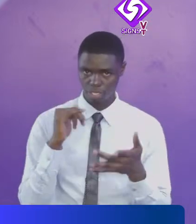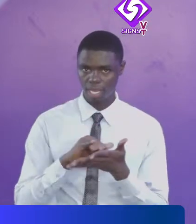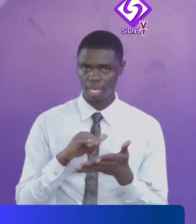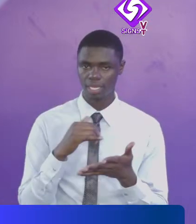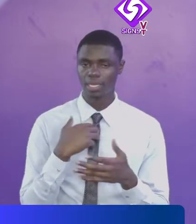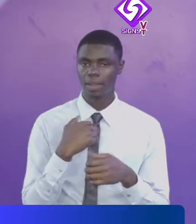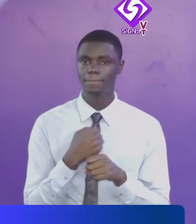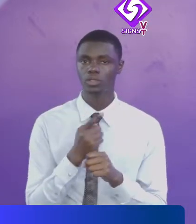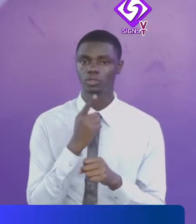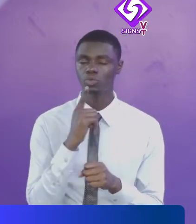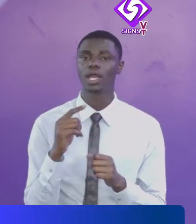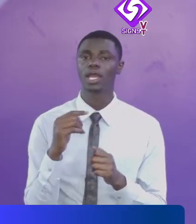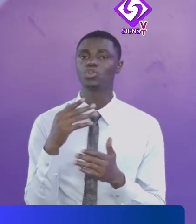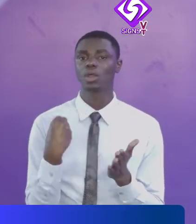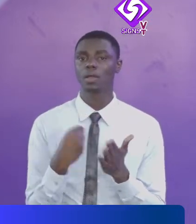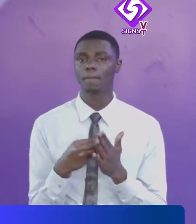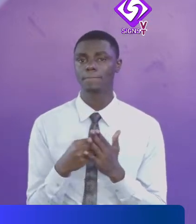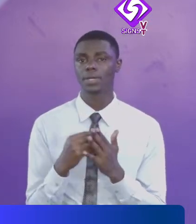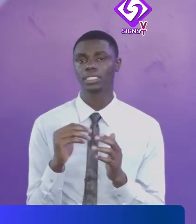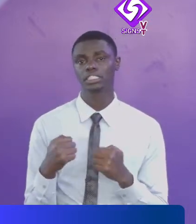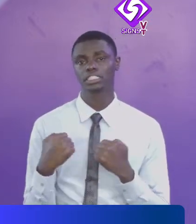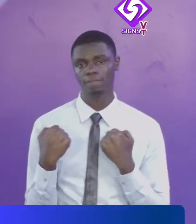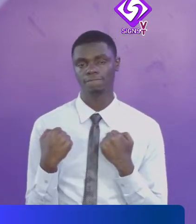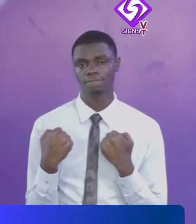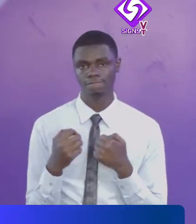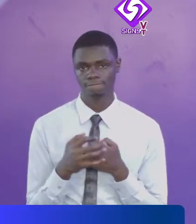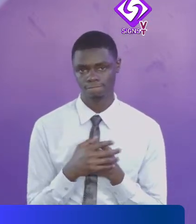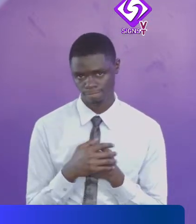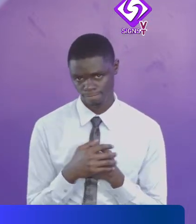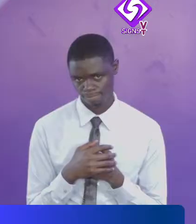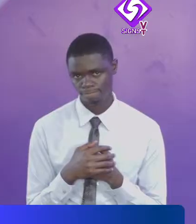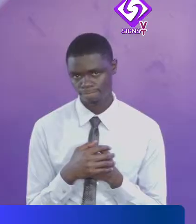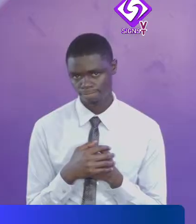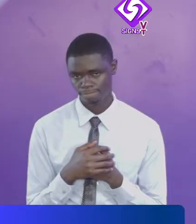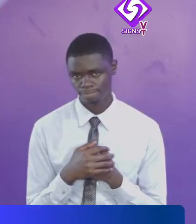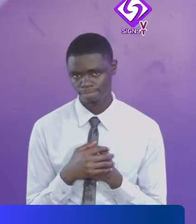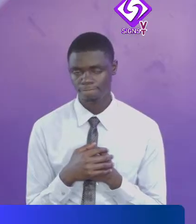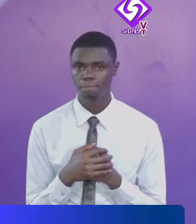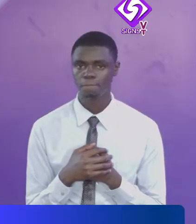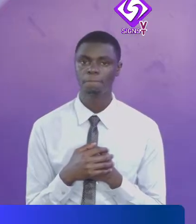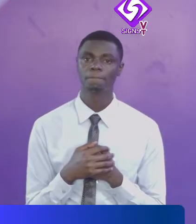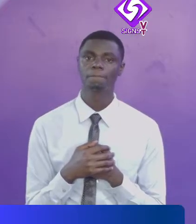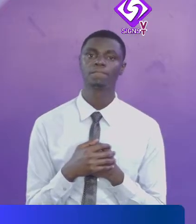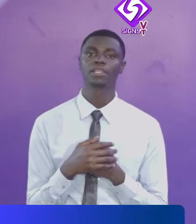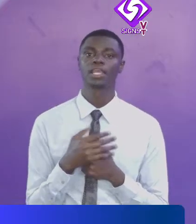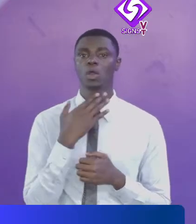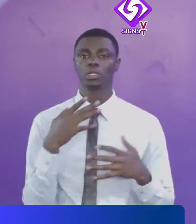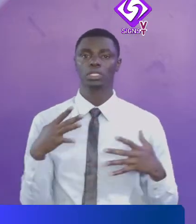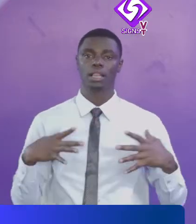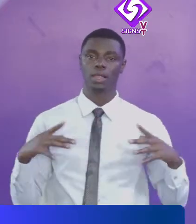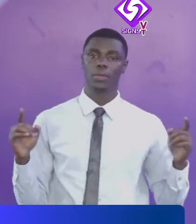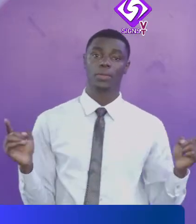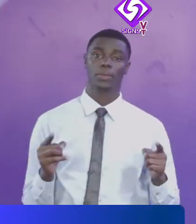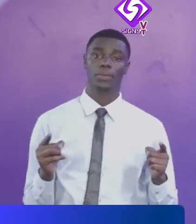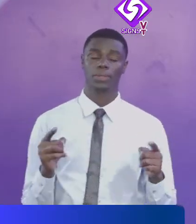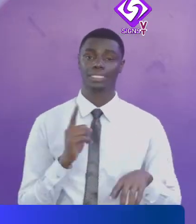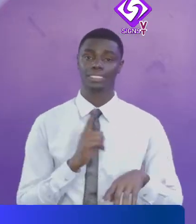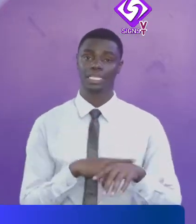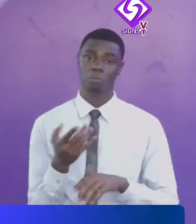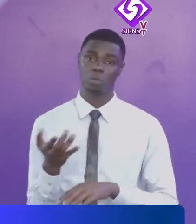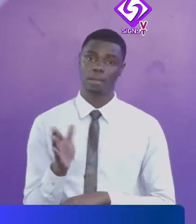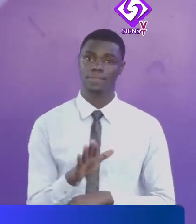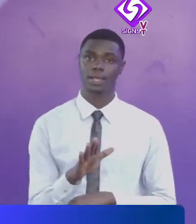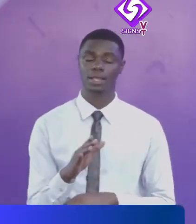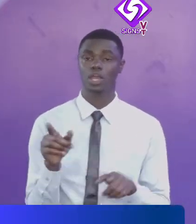financial assets are safe, even as you go out there and look for more money. All right. I want us to take a quick break. When we come back, you're